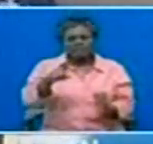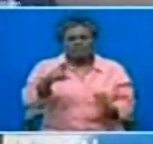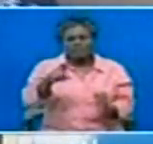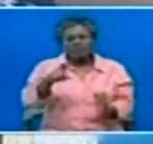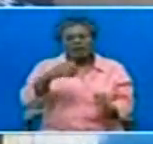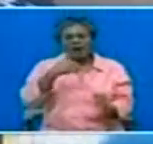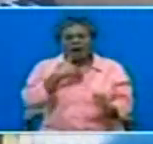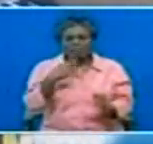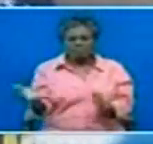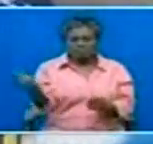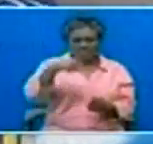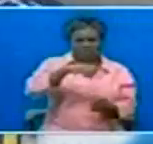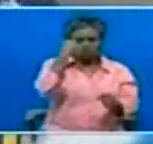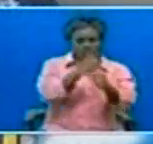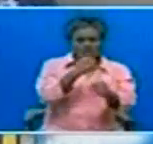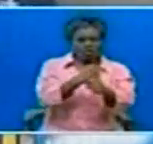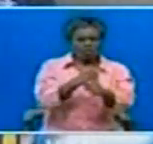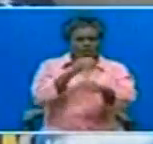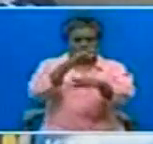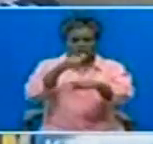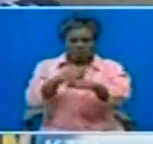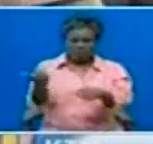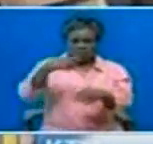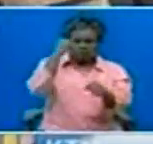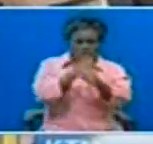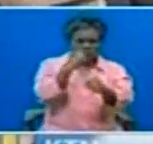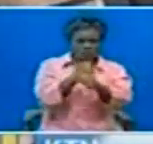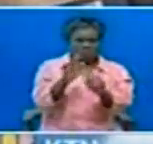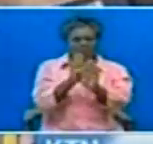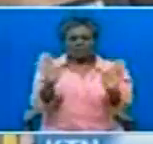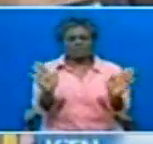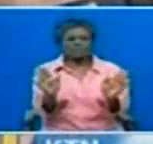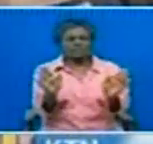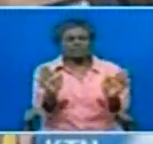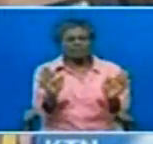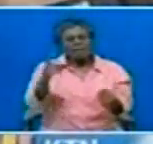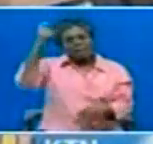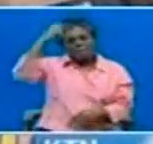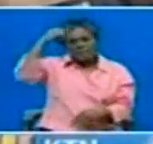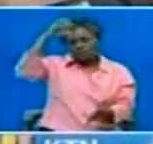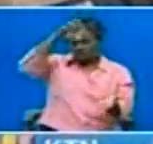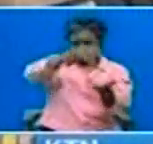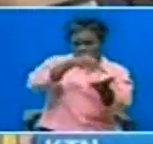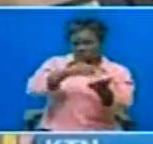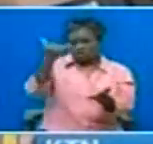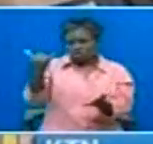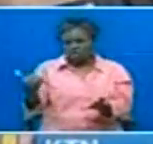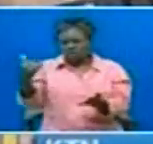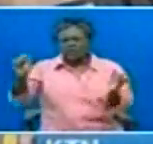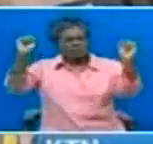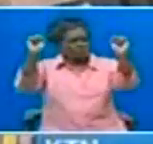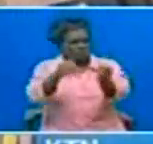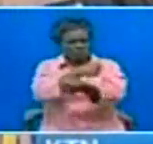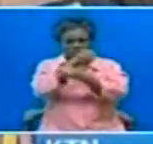mwenye kazi, wanamuita aende kuwafanyia kazi kwao. With her mental state, her children have been unable to